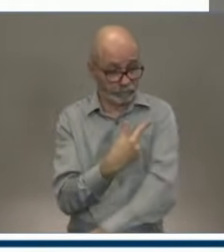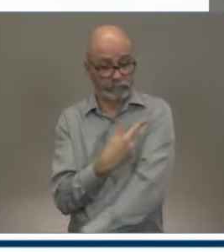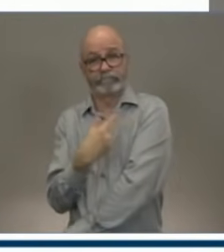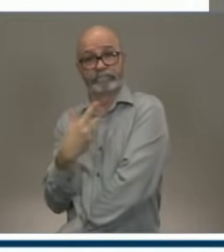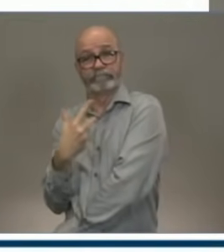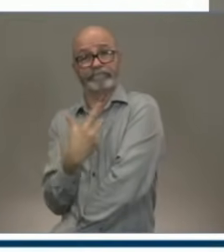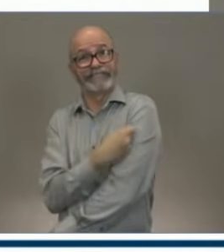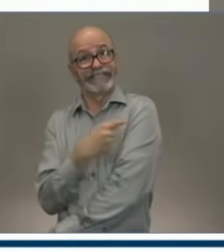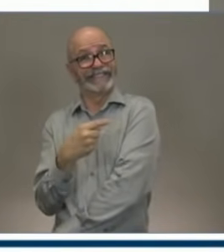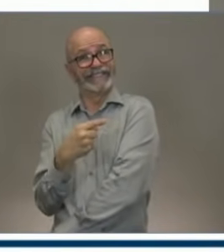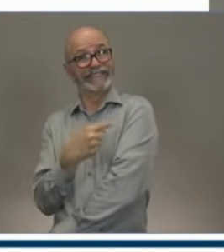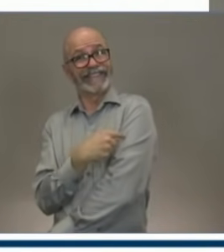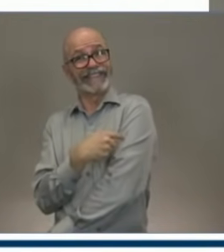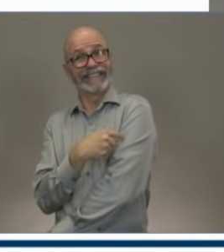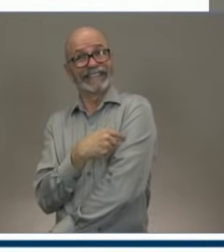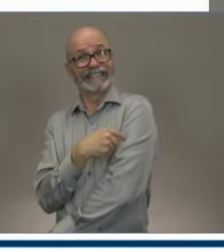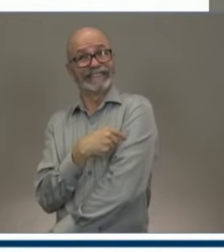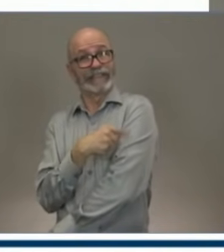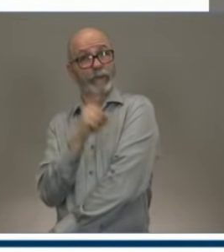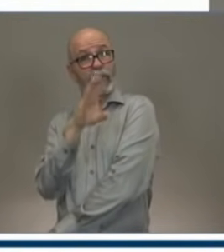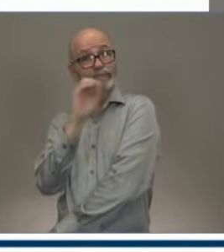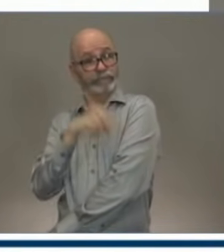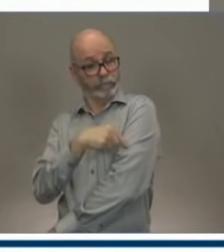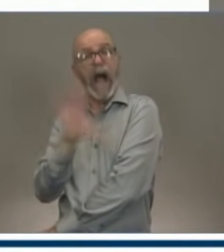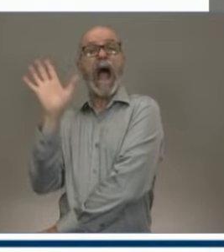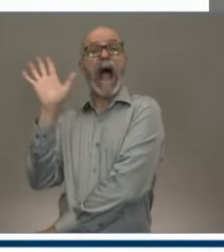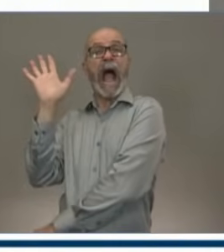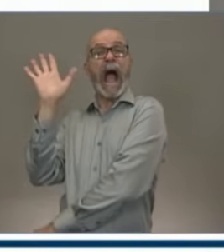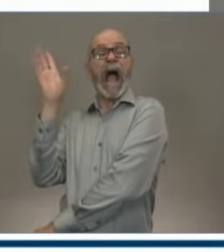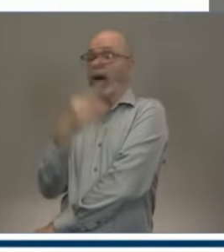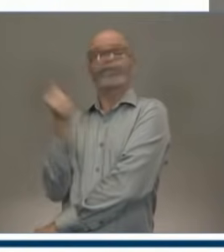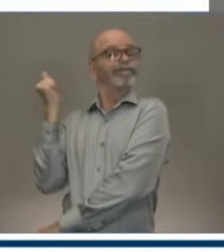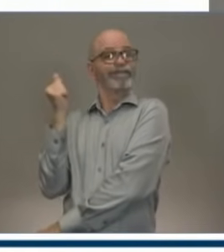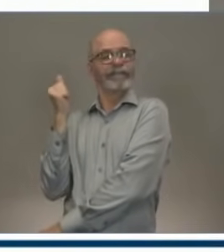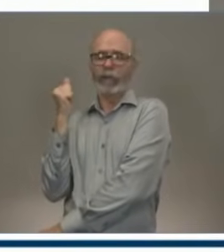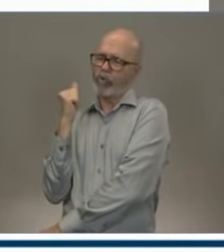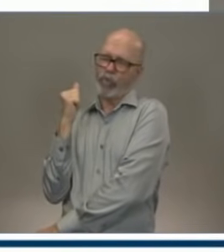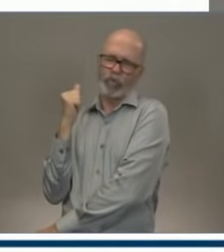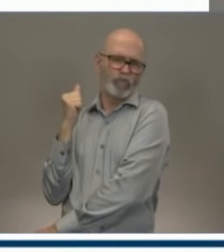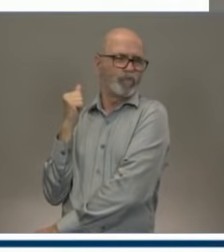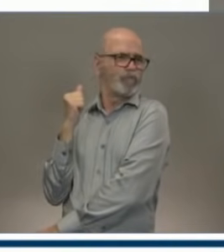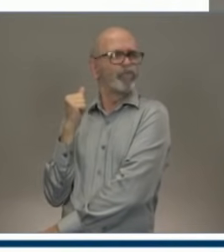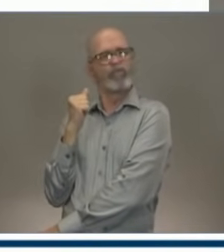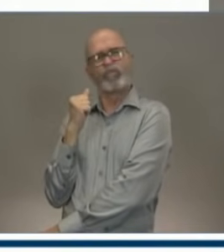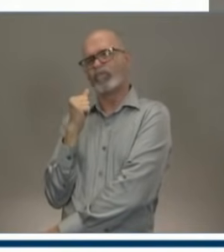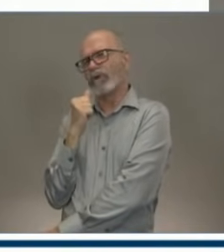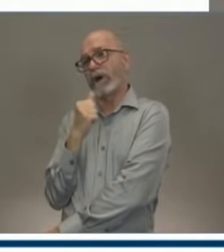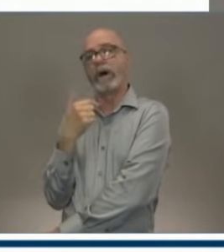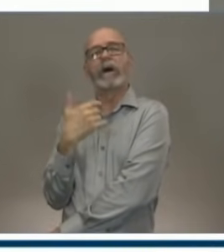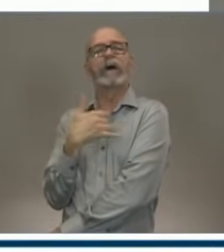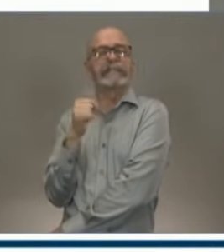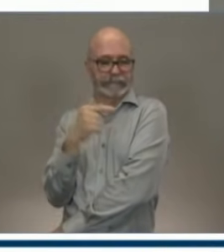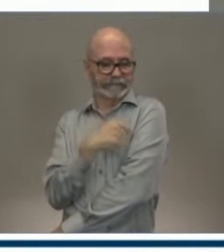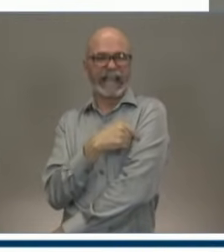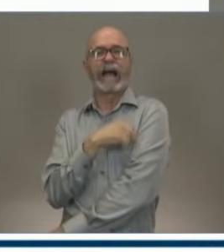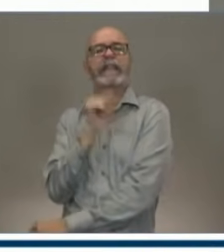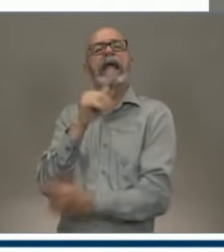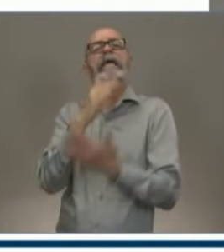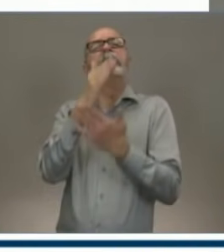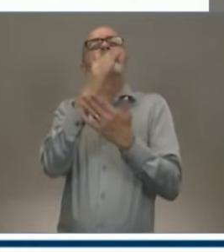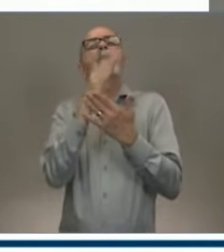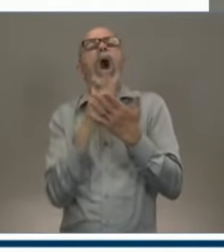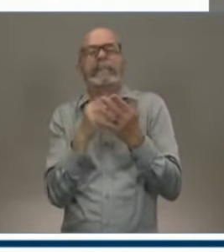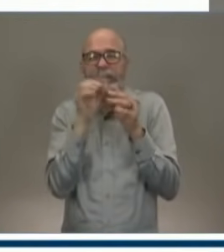not a 100% solution. Vaccines are just another part of our COVID response, certainly in the short to medium